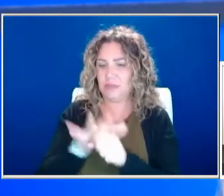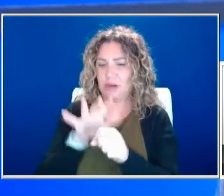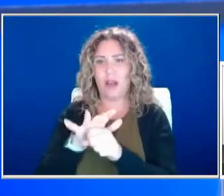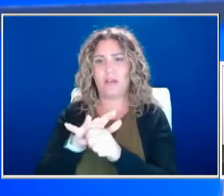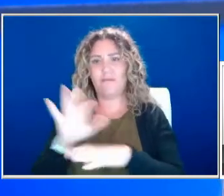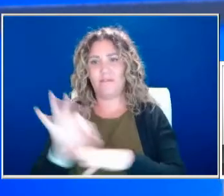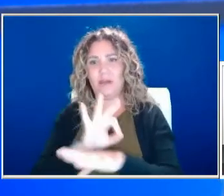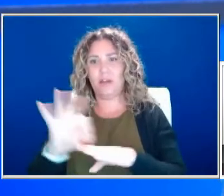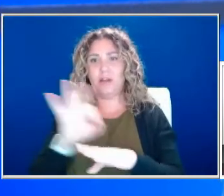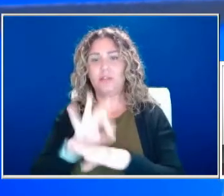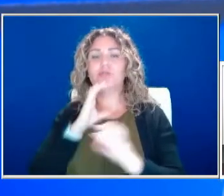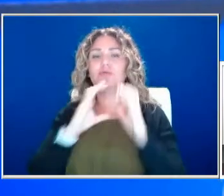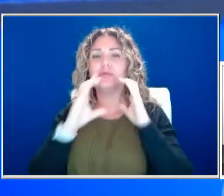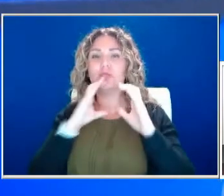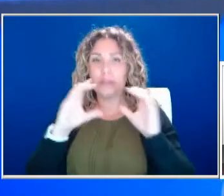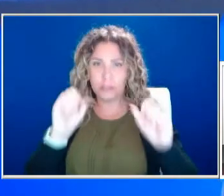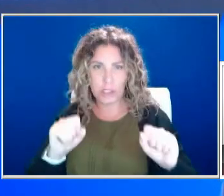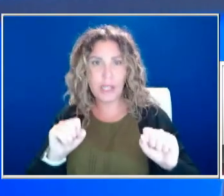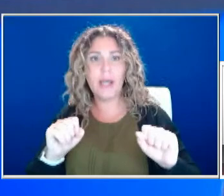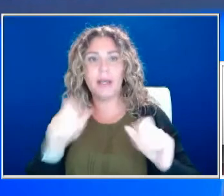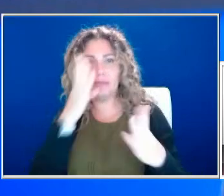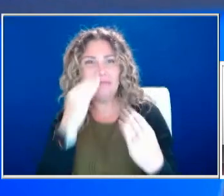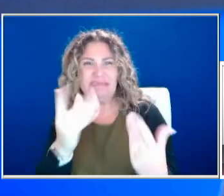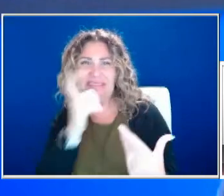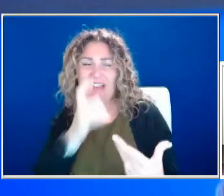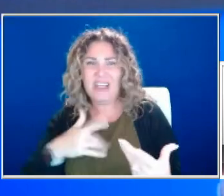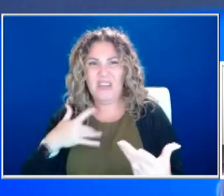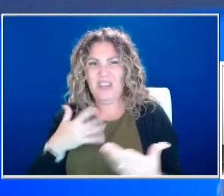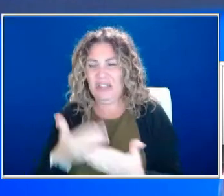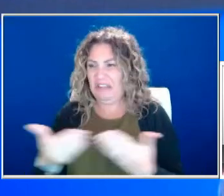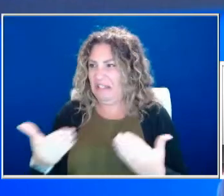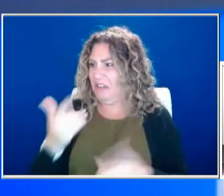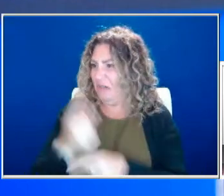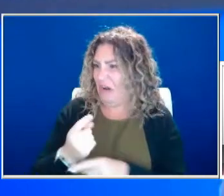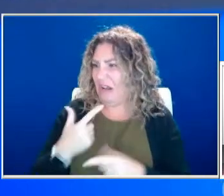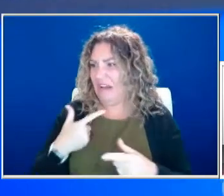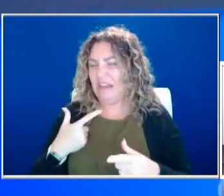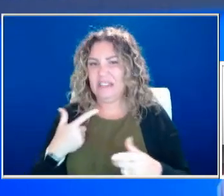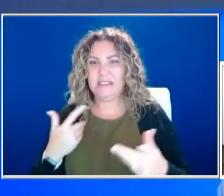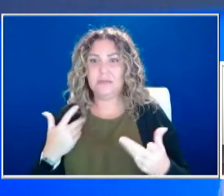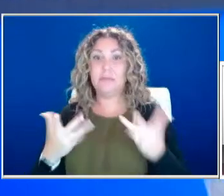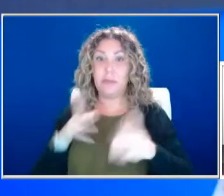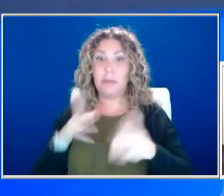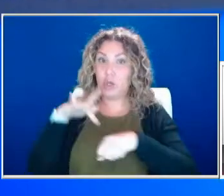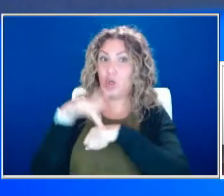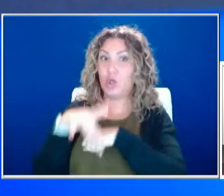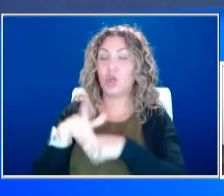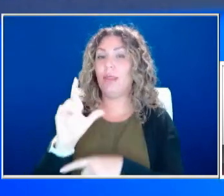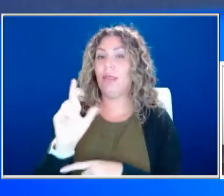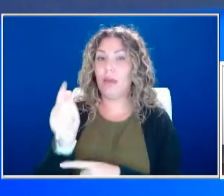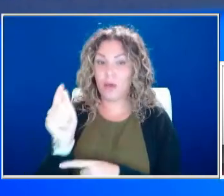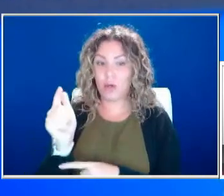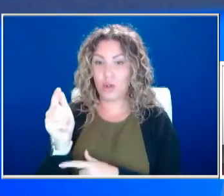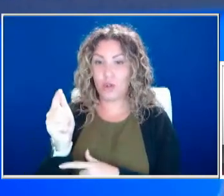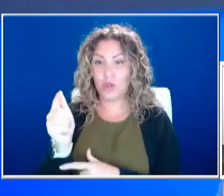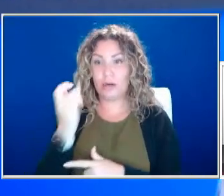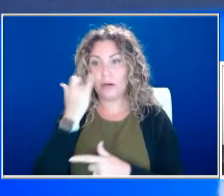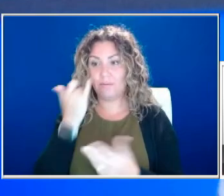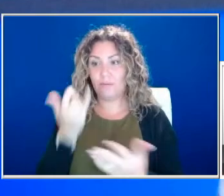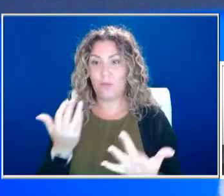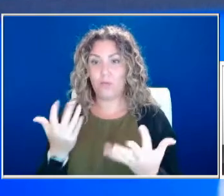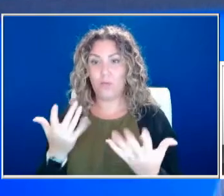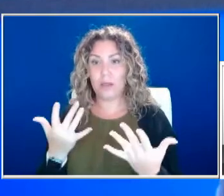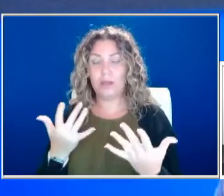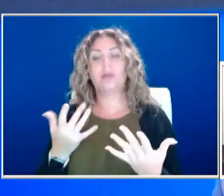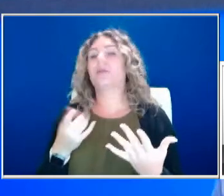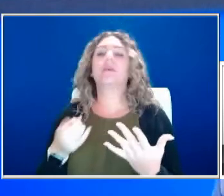out to let people know they're not feeling things, and that might be really early. Later, if he would have waited, he was to the